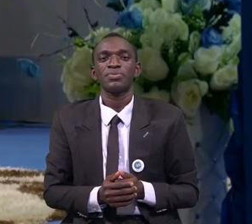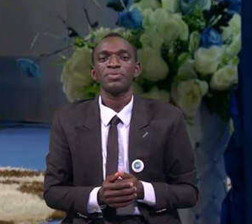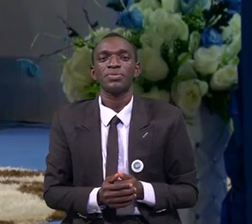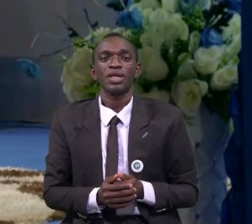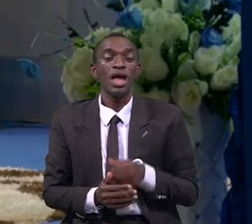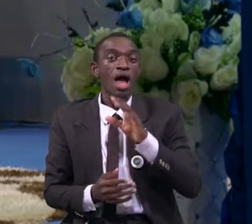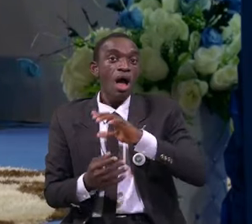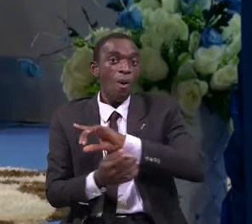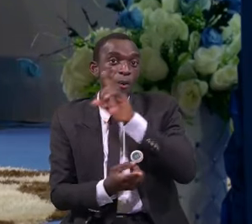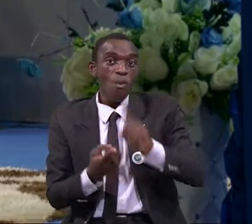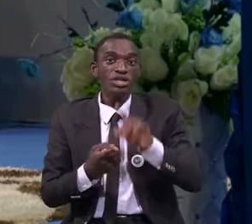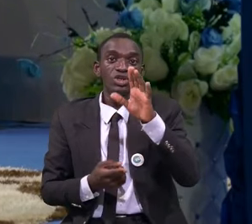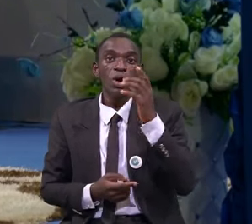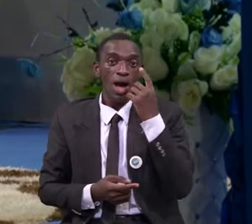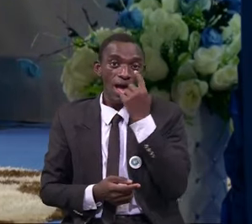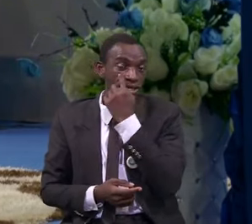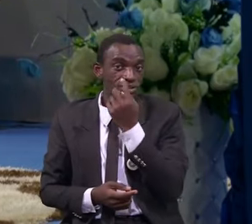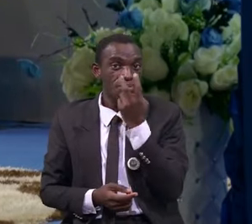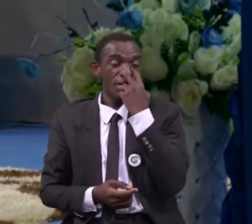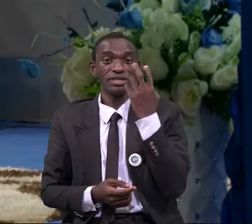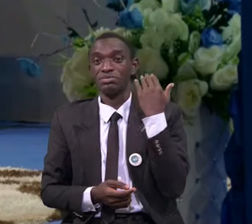When your blind eyes open tonight,